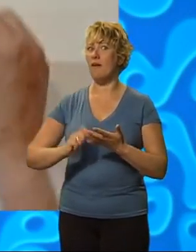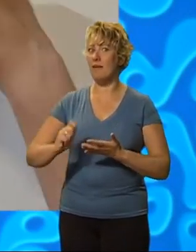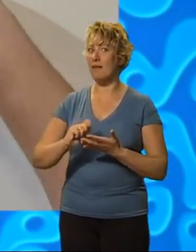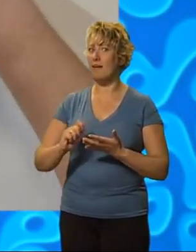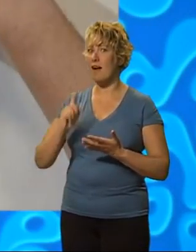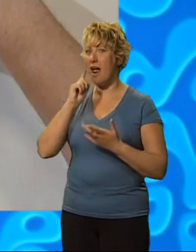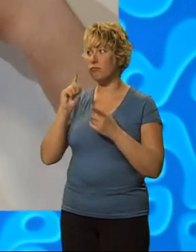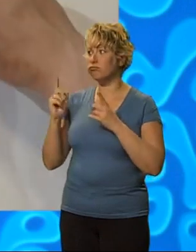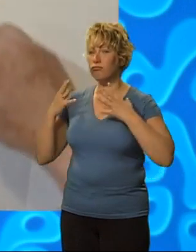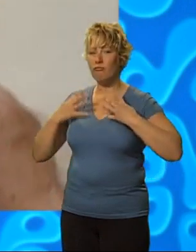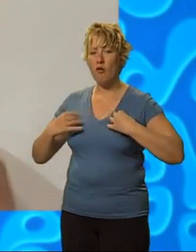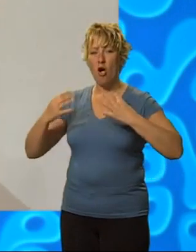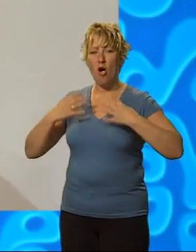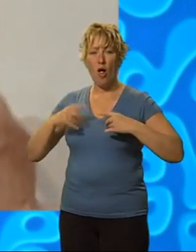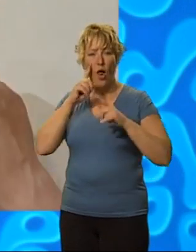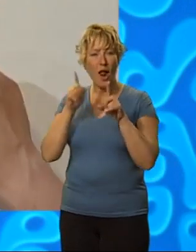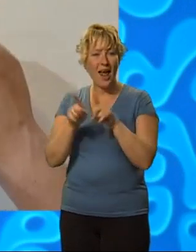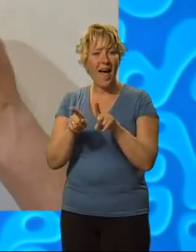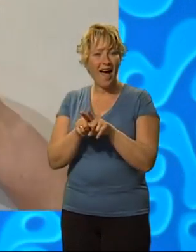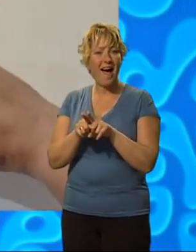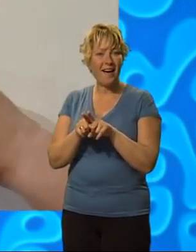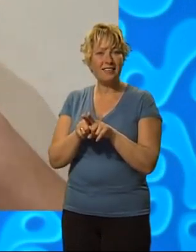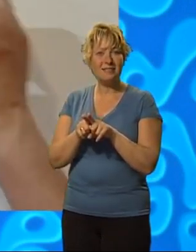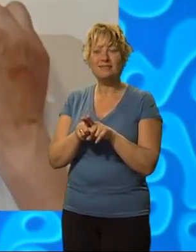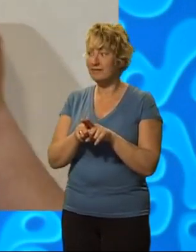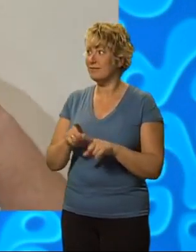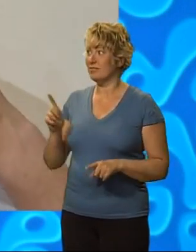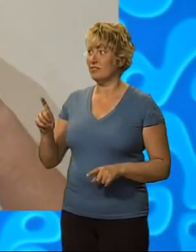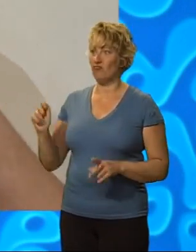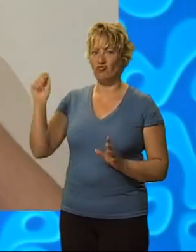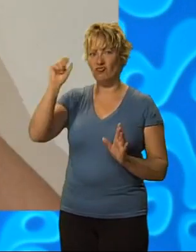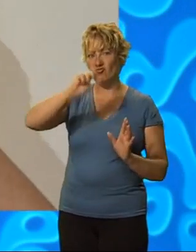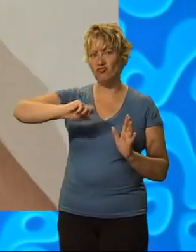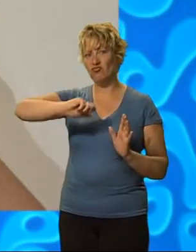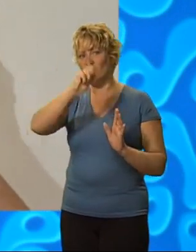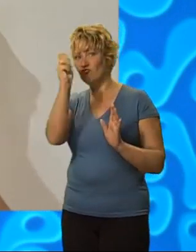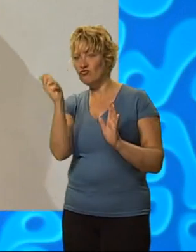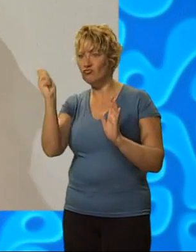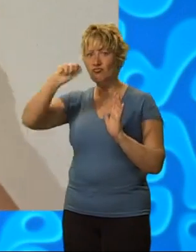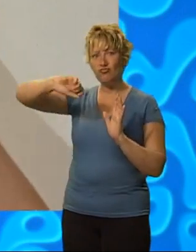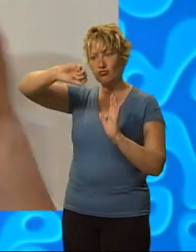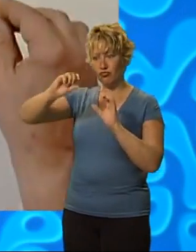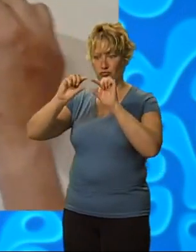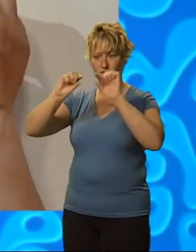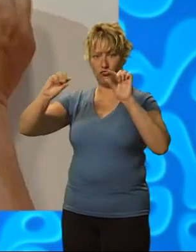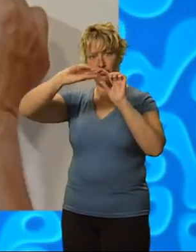make it look like the fur. And we can just scratch those round with the side of the